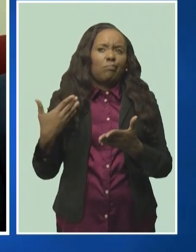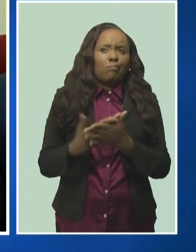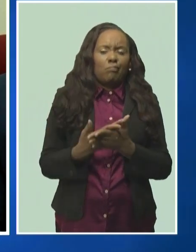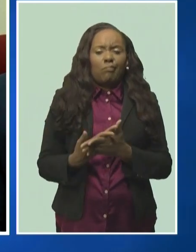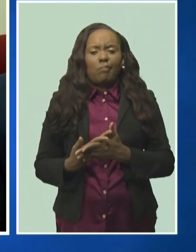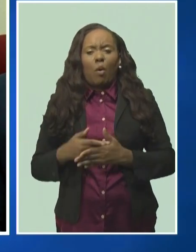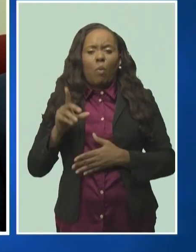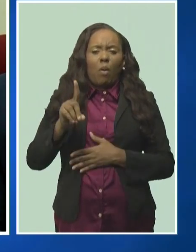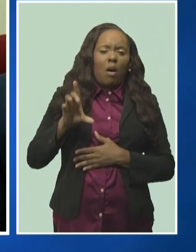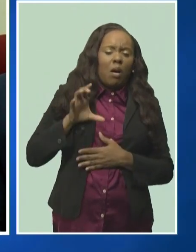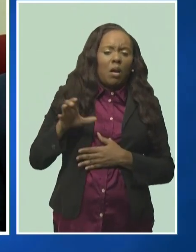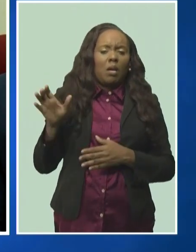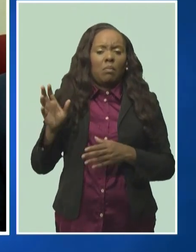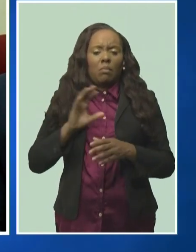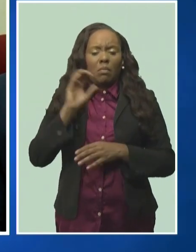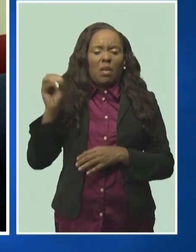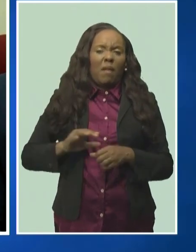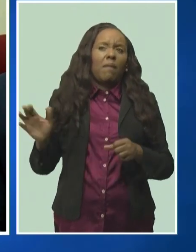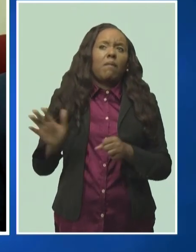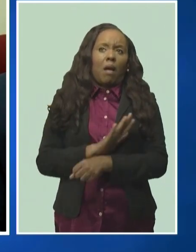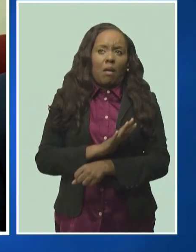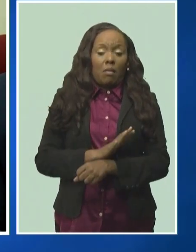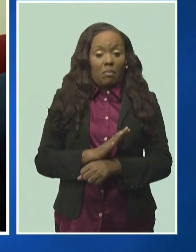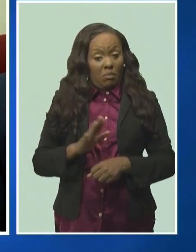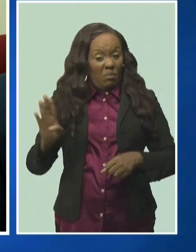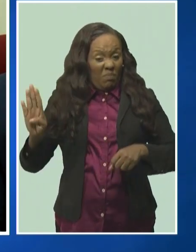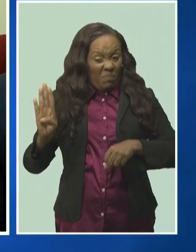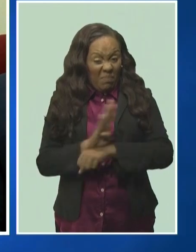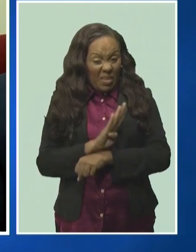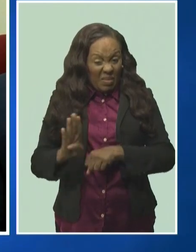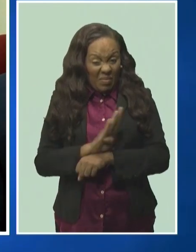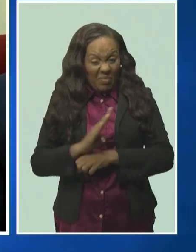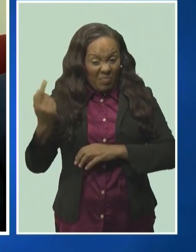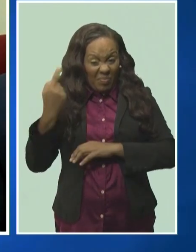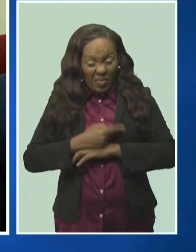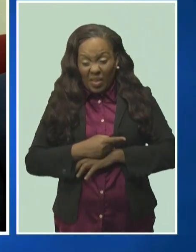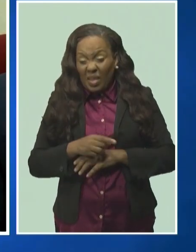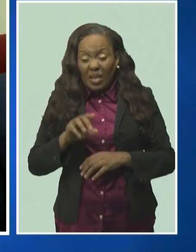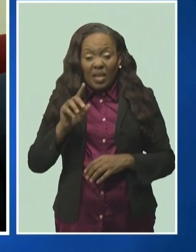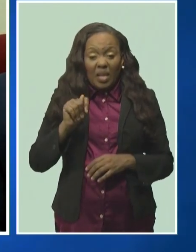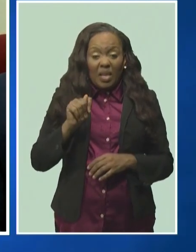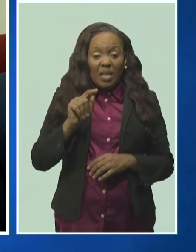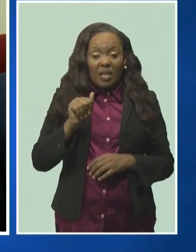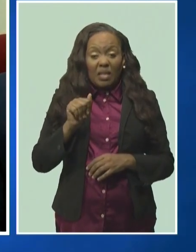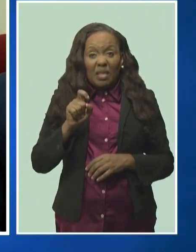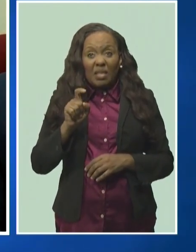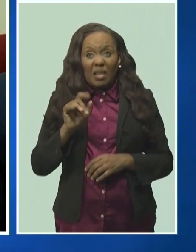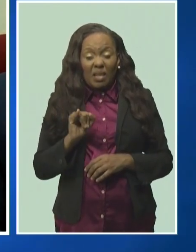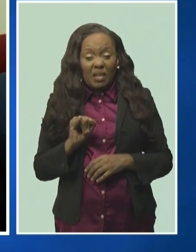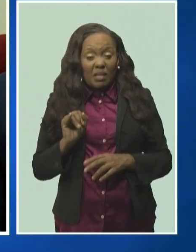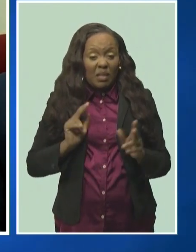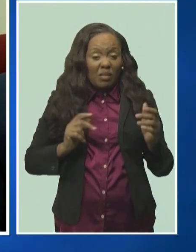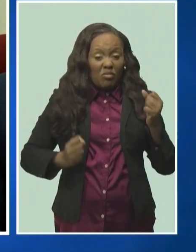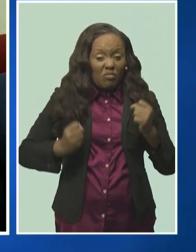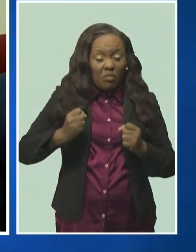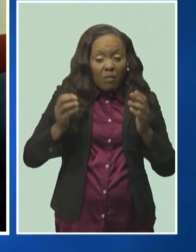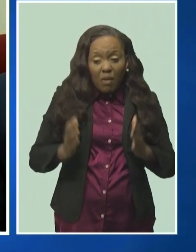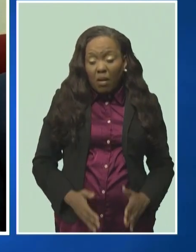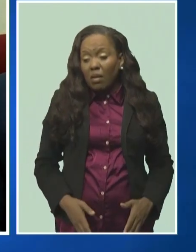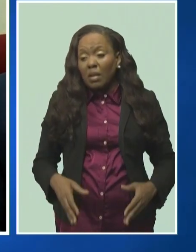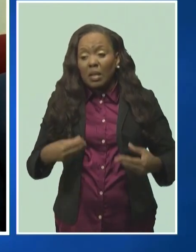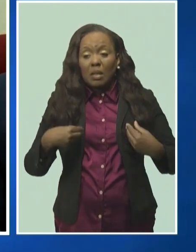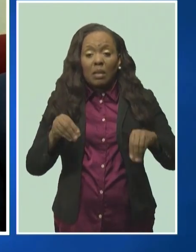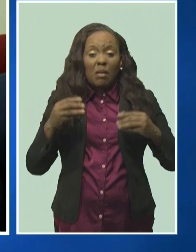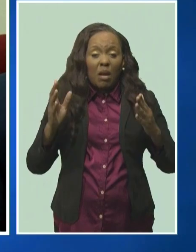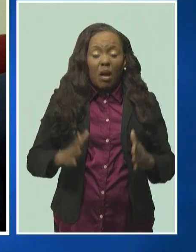This has the expected knock-on effect, as on busy days, the Bridgetown port, the taxi operators and retail sector all benefit. Areas such